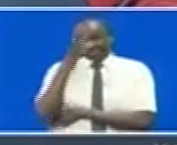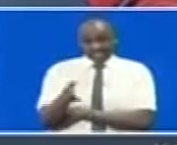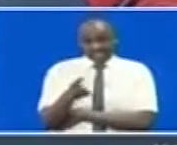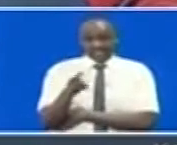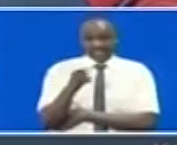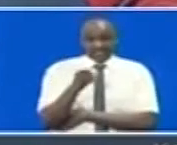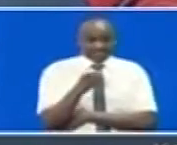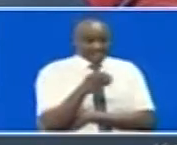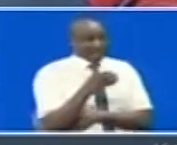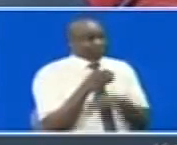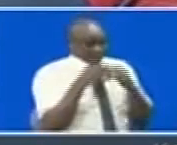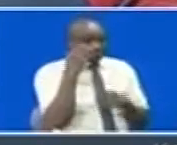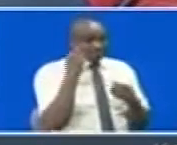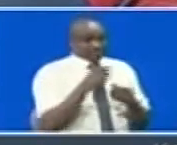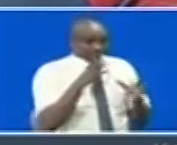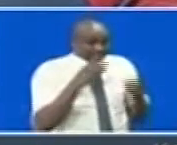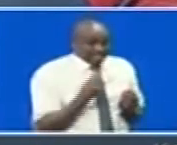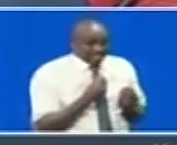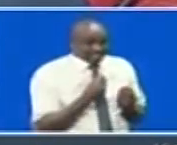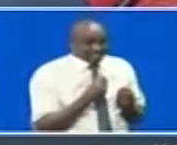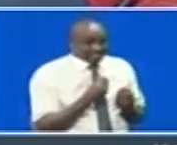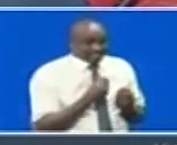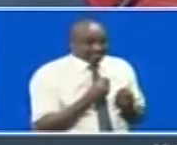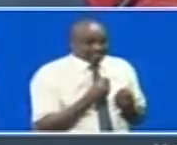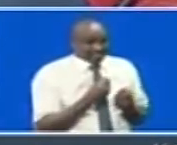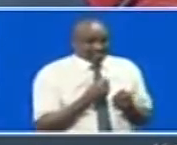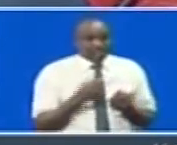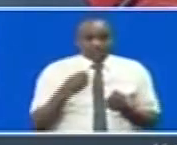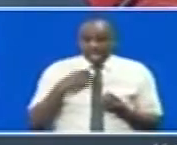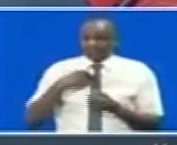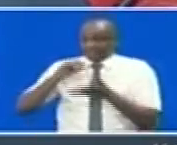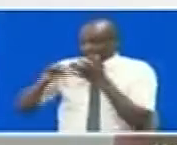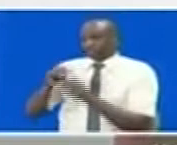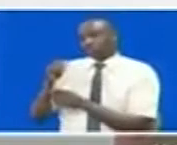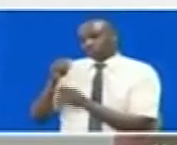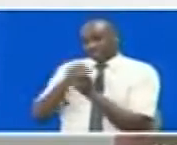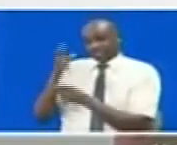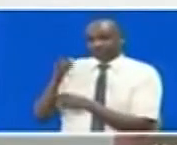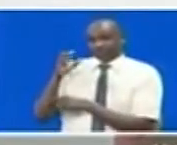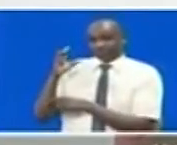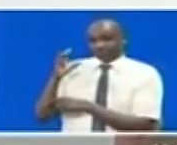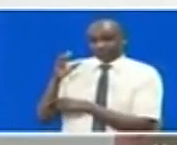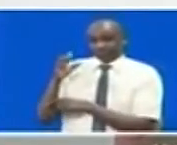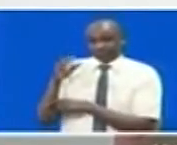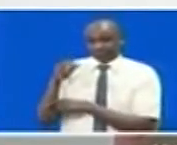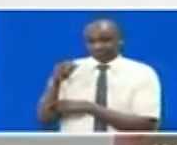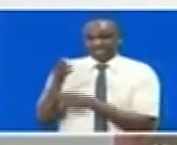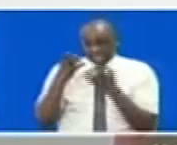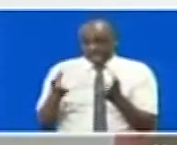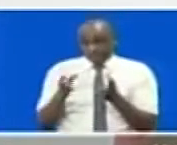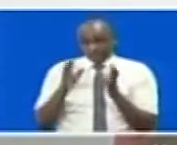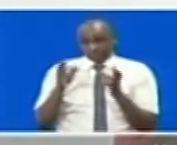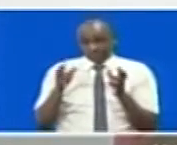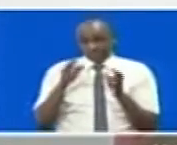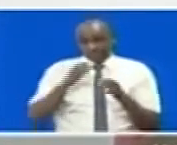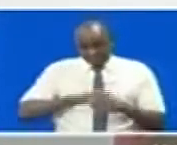in literature, and perhaps we can take a look at this text, which is from Section 13 of the NCIC Act. So it's a bit wordy, but